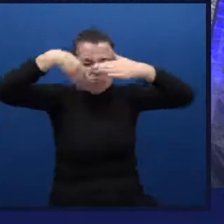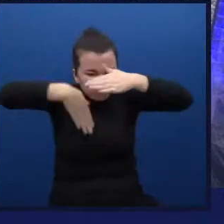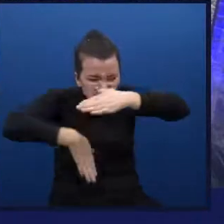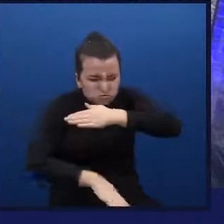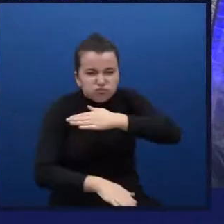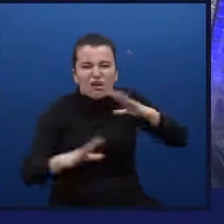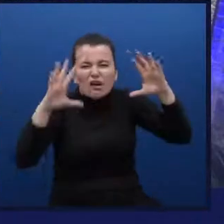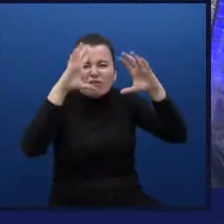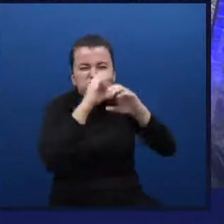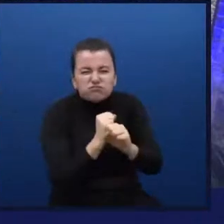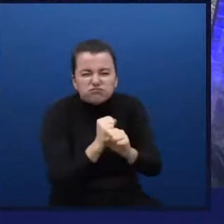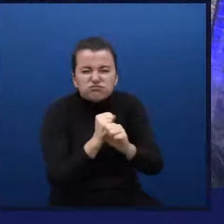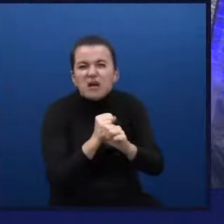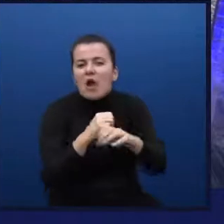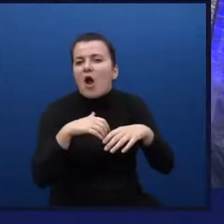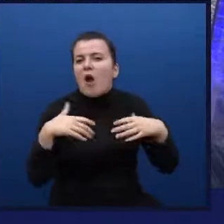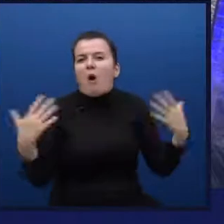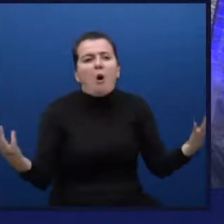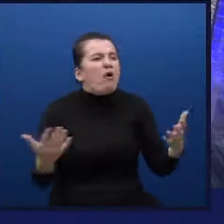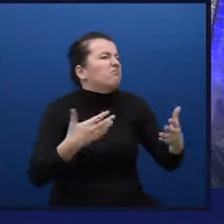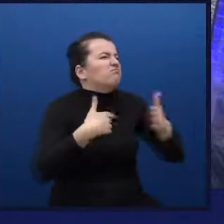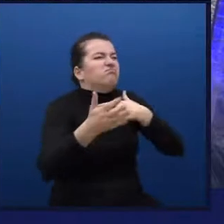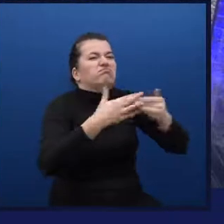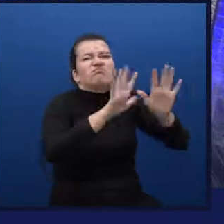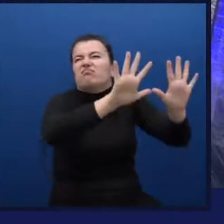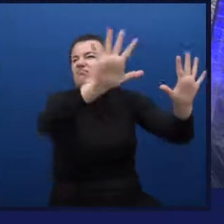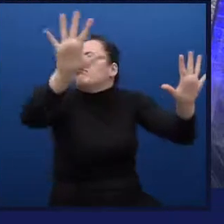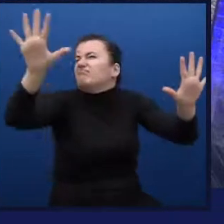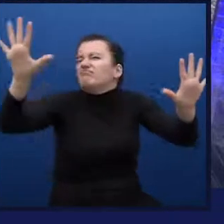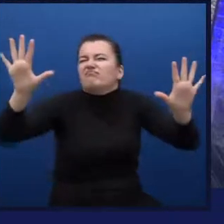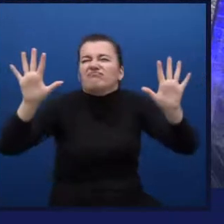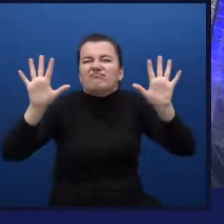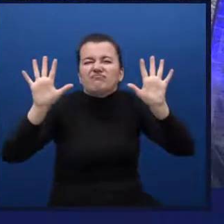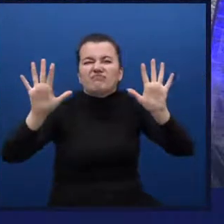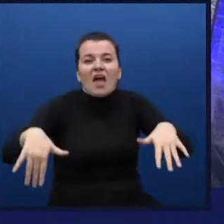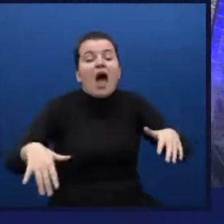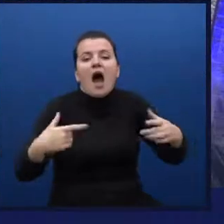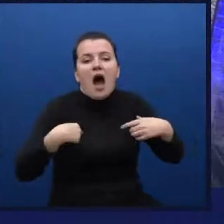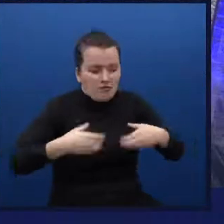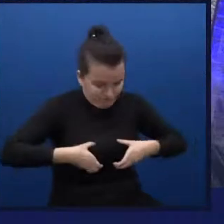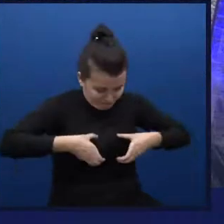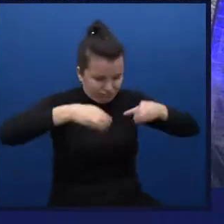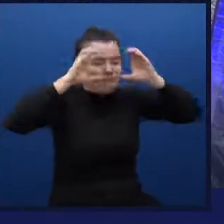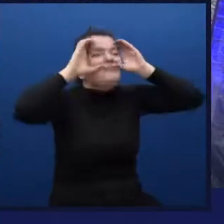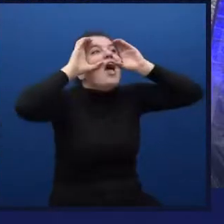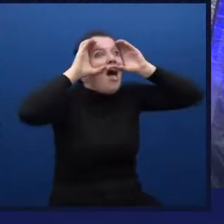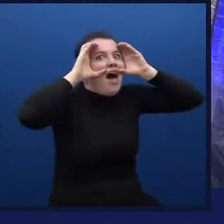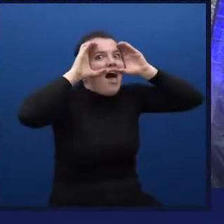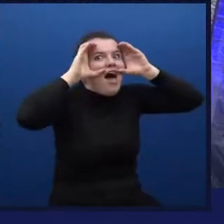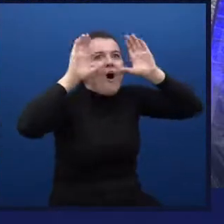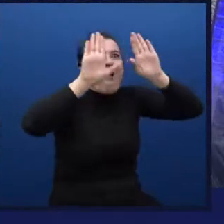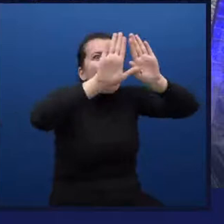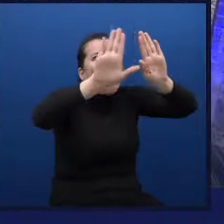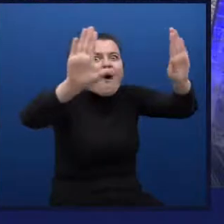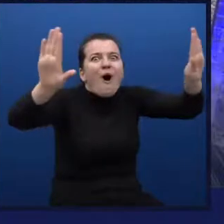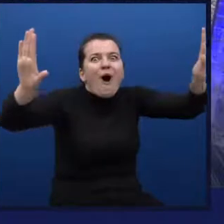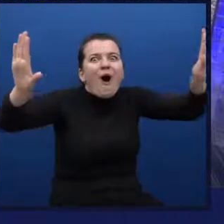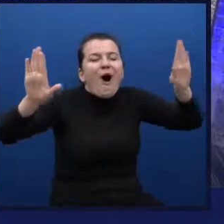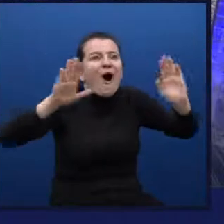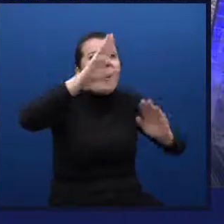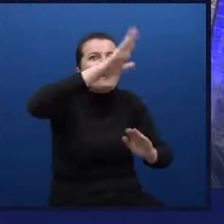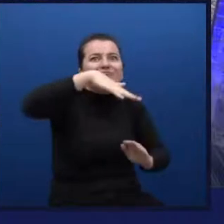pink if I want, and my cubicle partner can paint the walls, black and gray if they